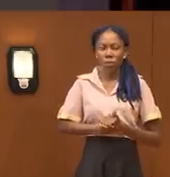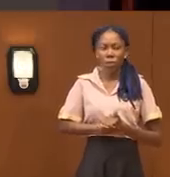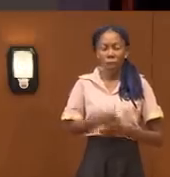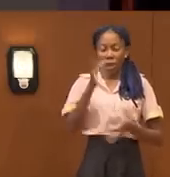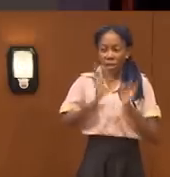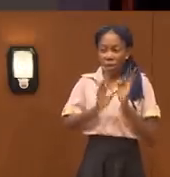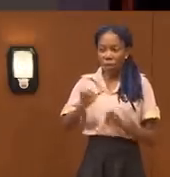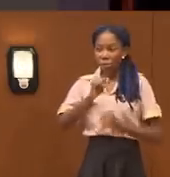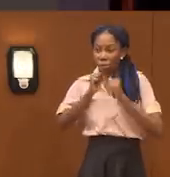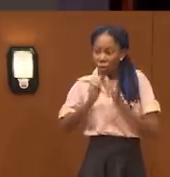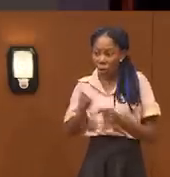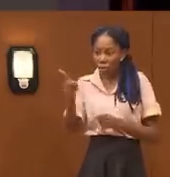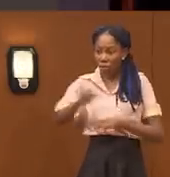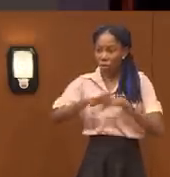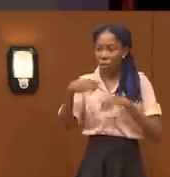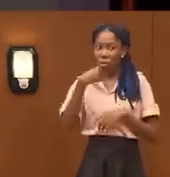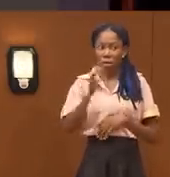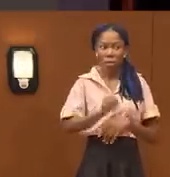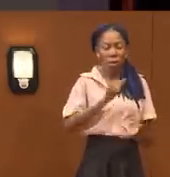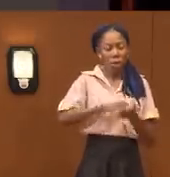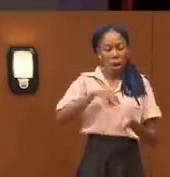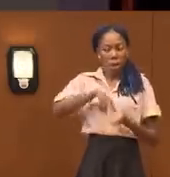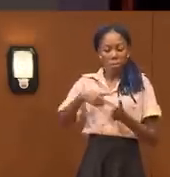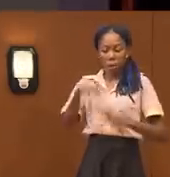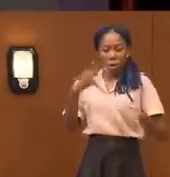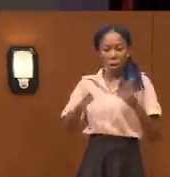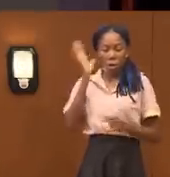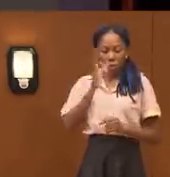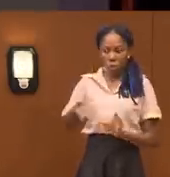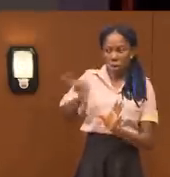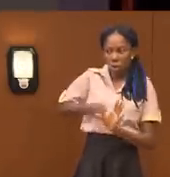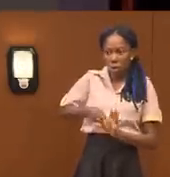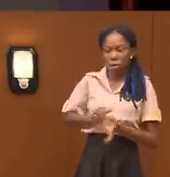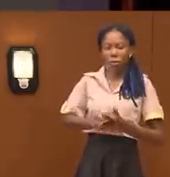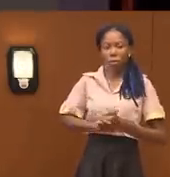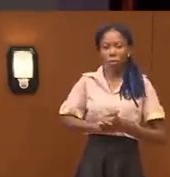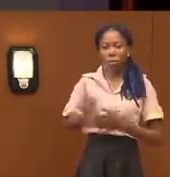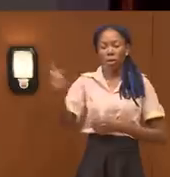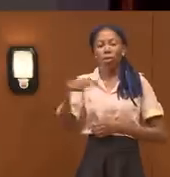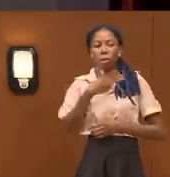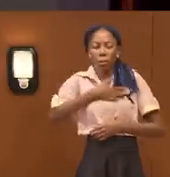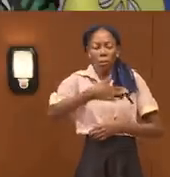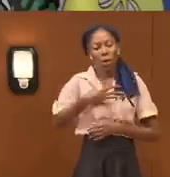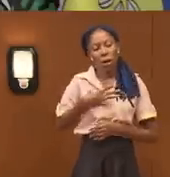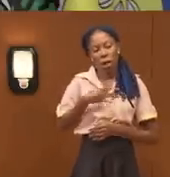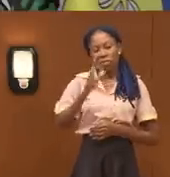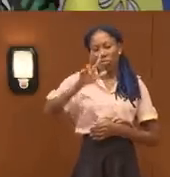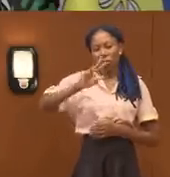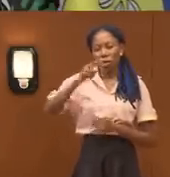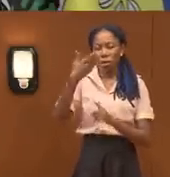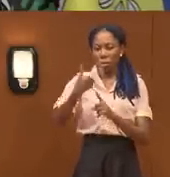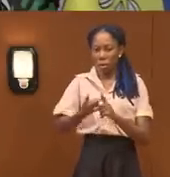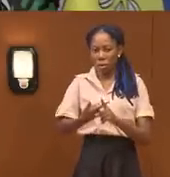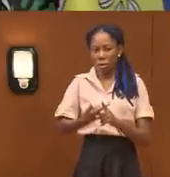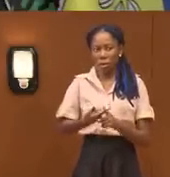If you don't give him a time that is acceptable to him, then the court will start his process and evict him. Didn't give me 3 more hours. I cut out myself. What?